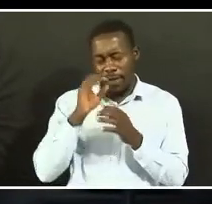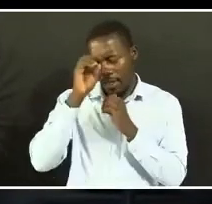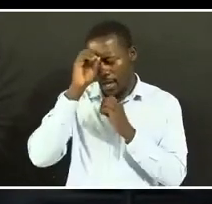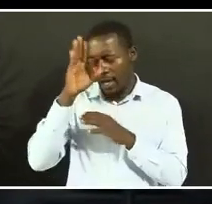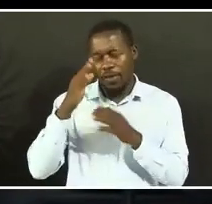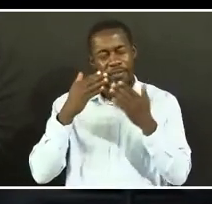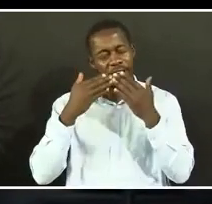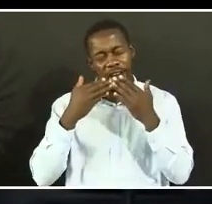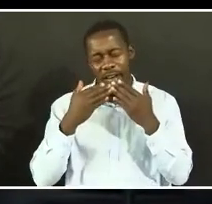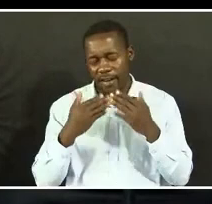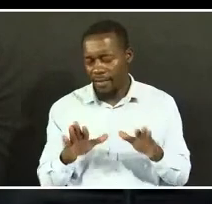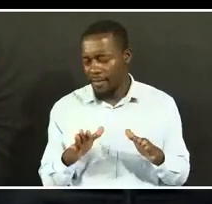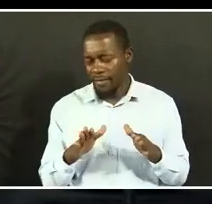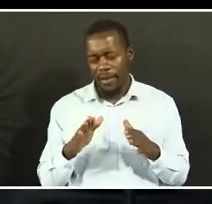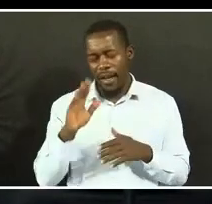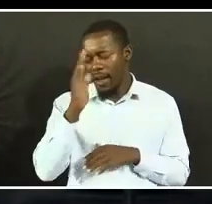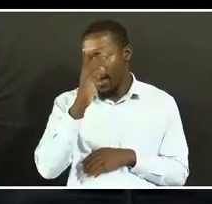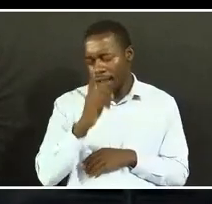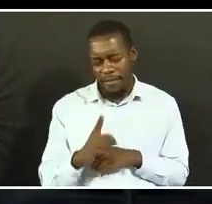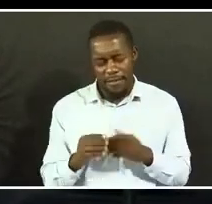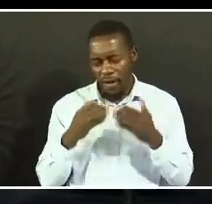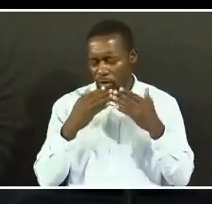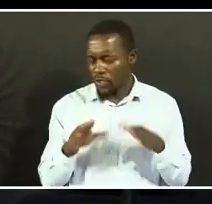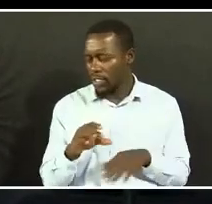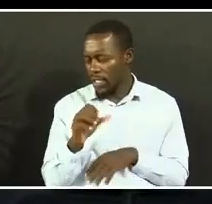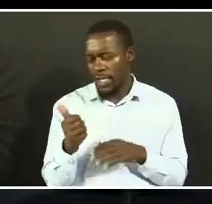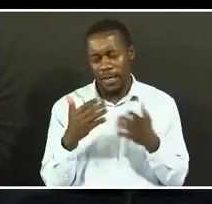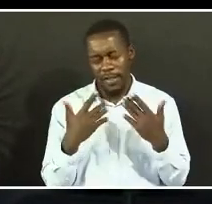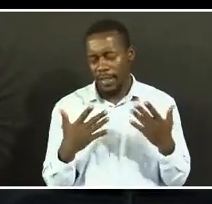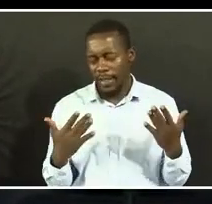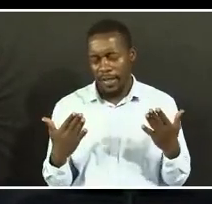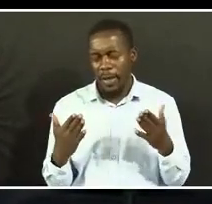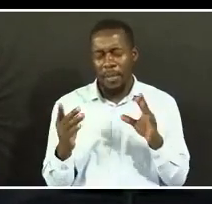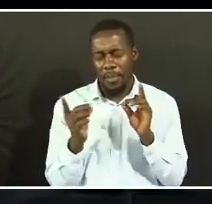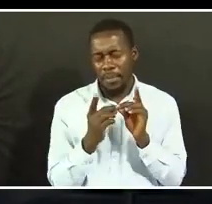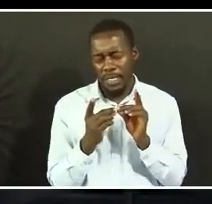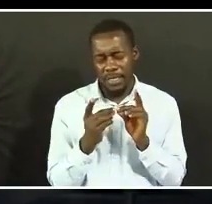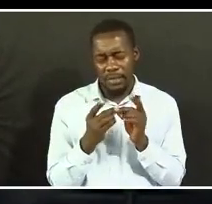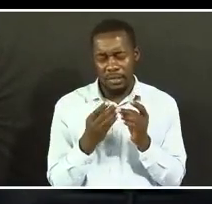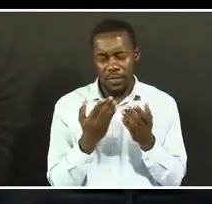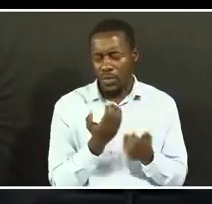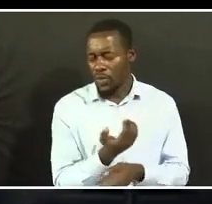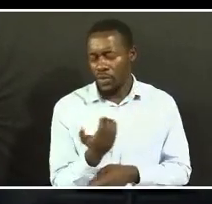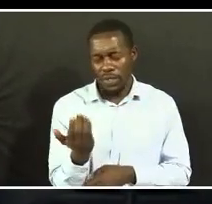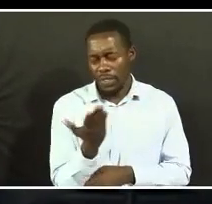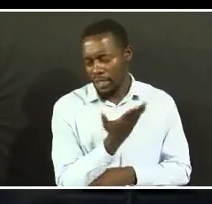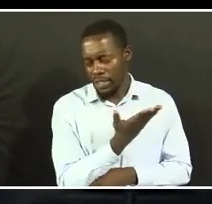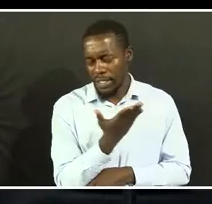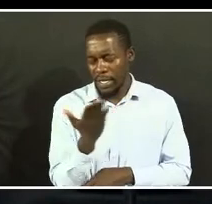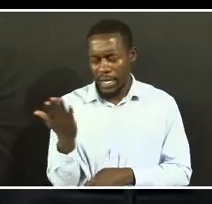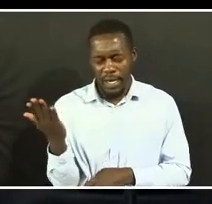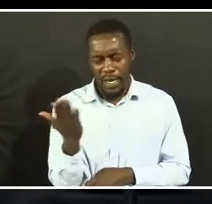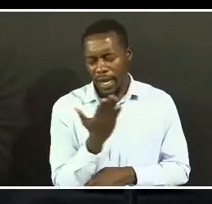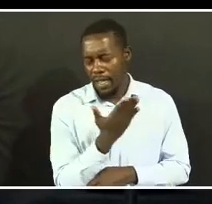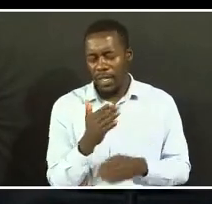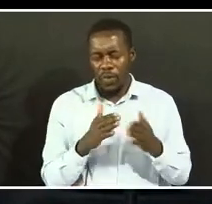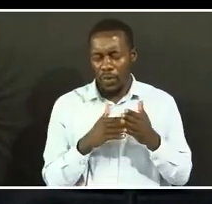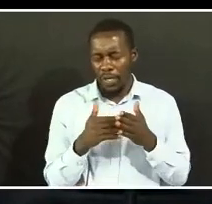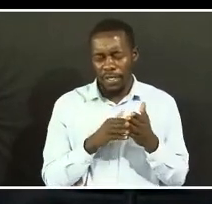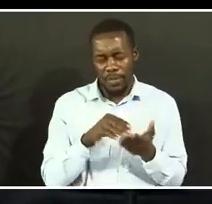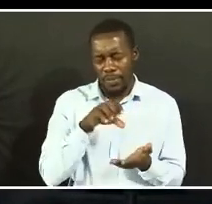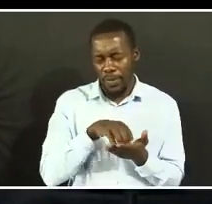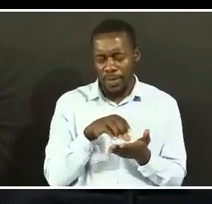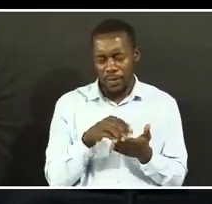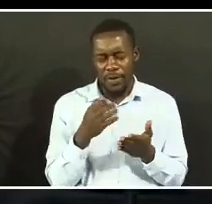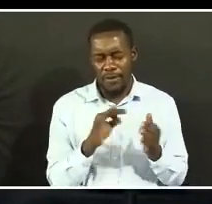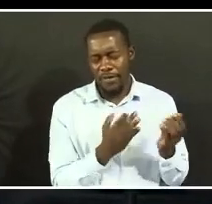may take care of their needs. I pray that you may meet them, dear Father, and that you may strengthen them, O God, to keep on the upward way. Be